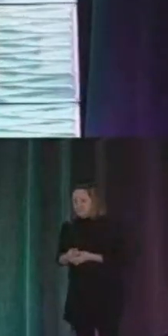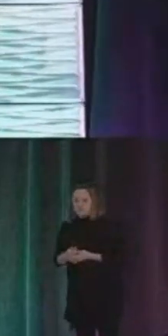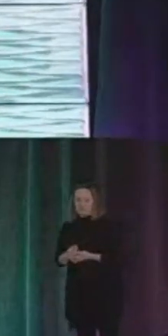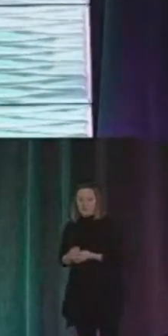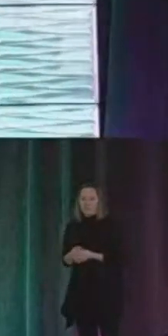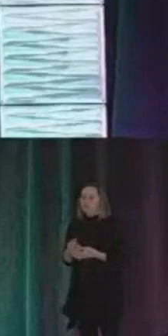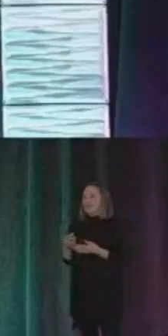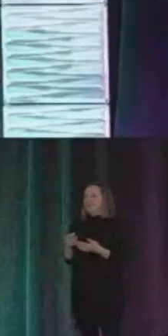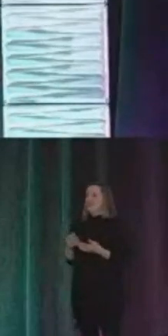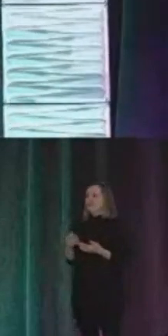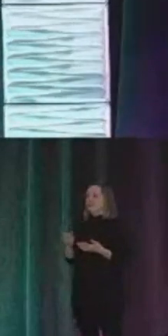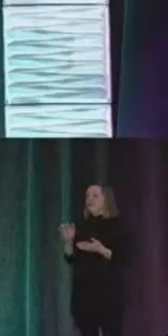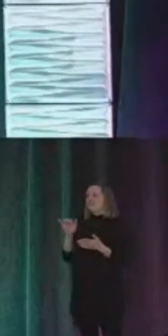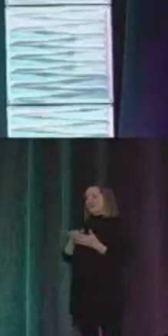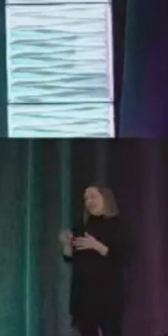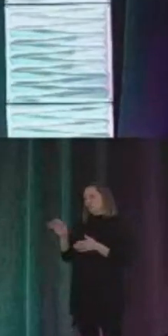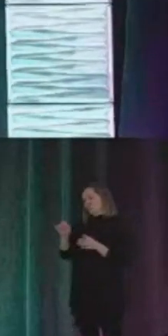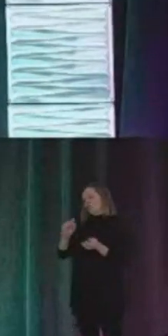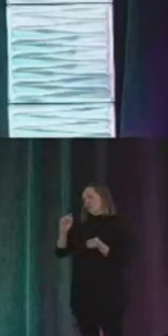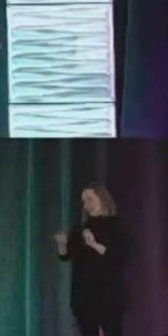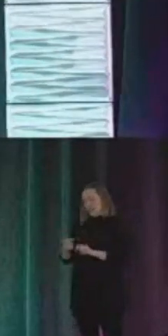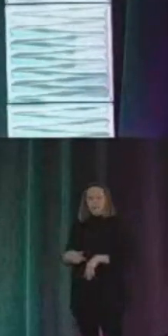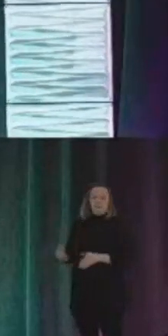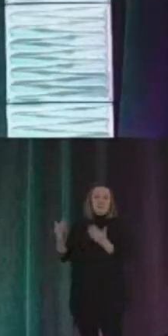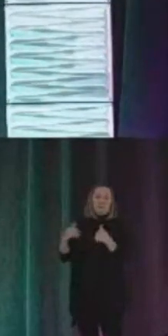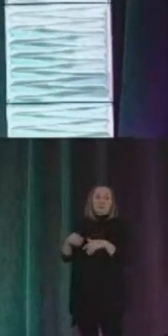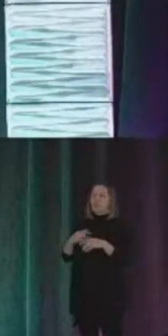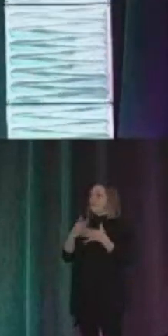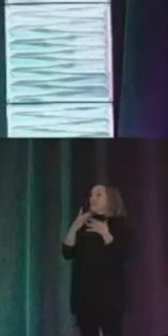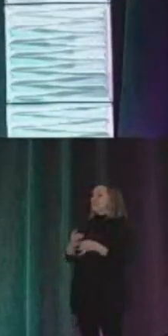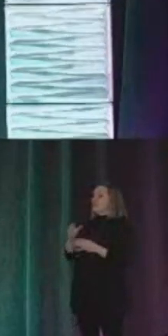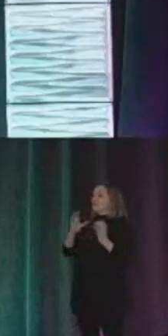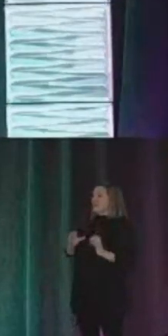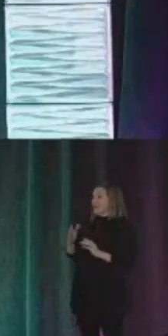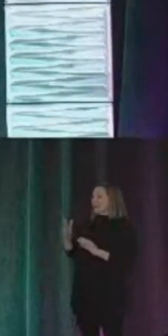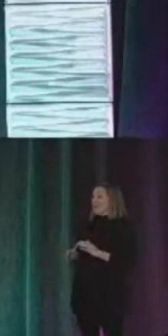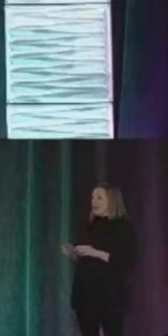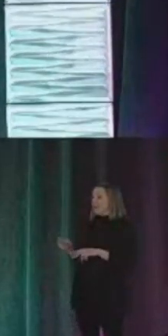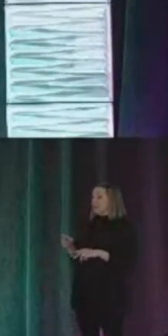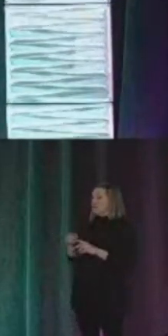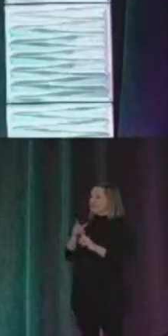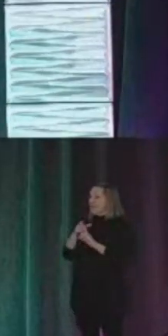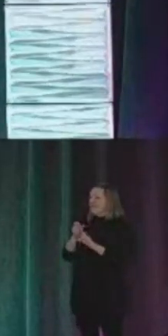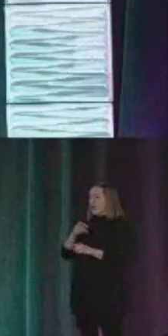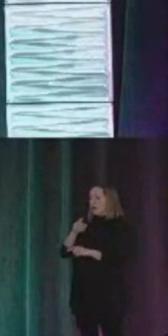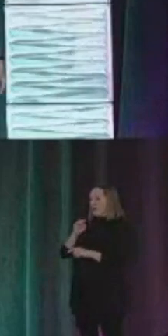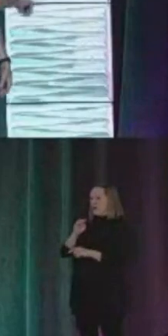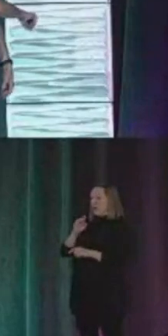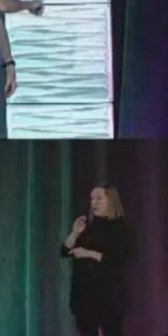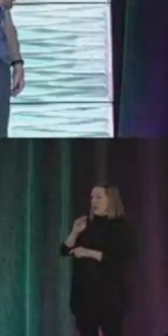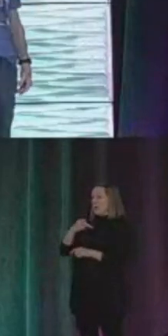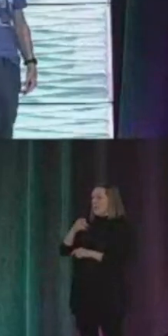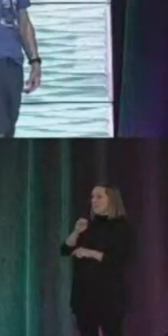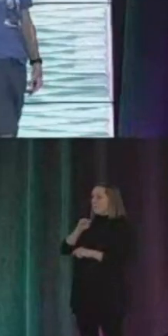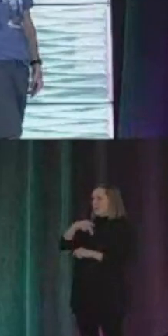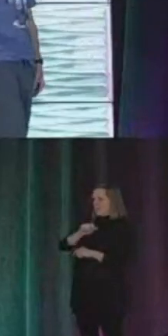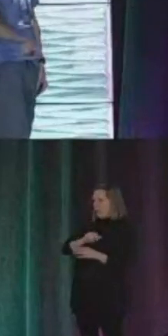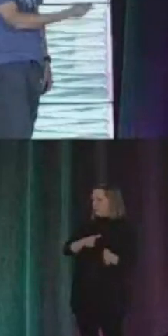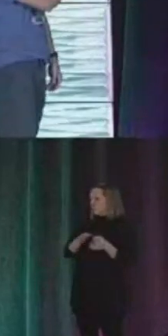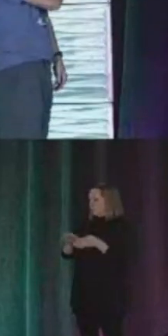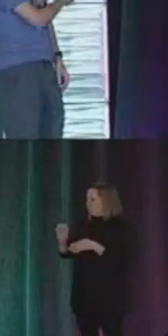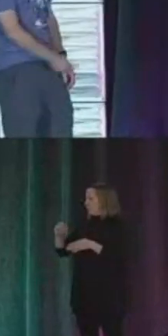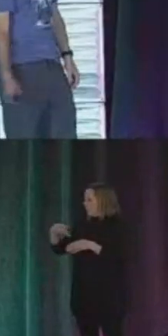that's changing. What's interesting is the client-side navigation did not change from a PESPA. So when we went from PESPA to